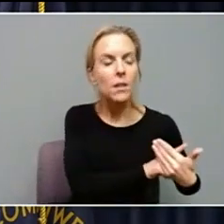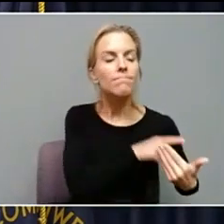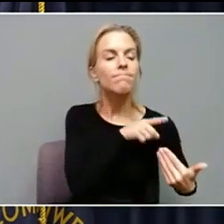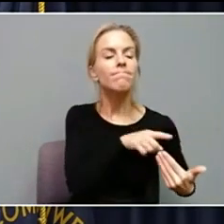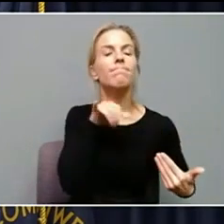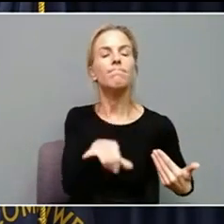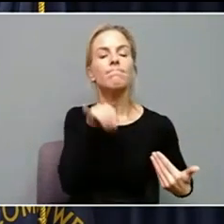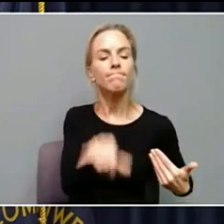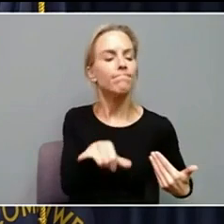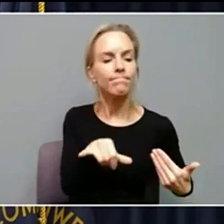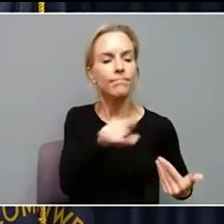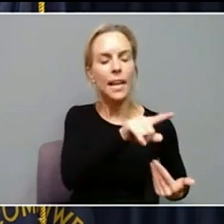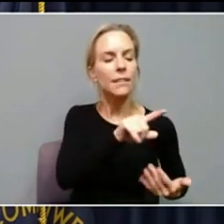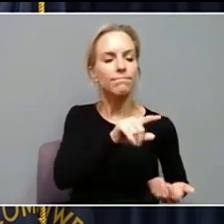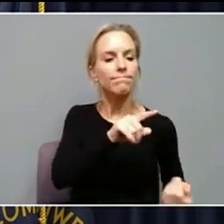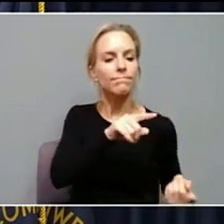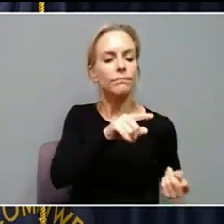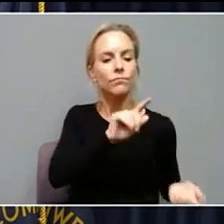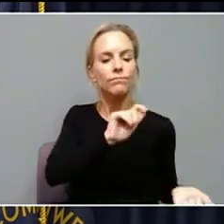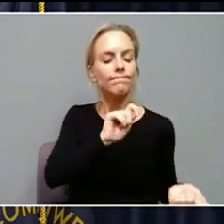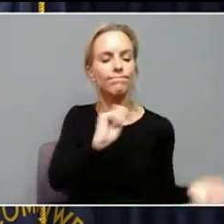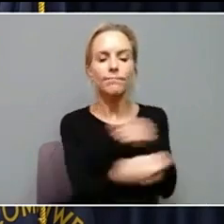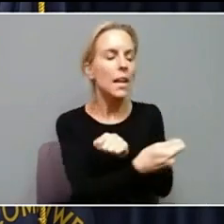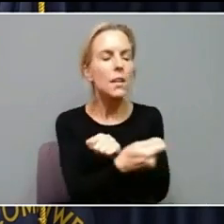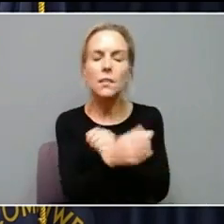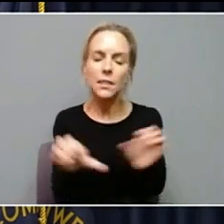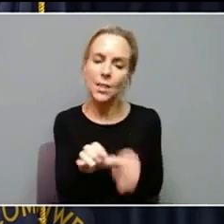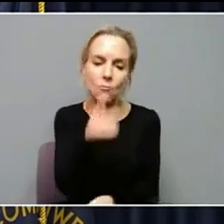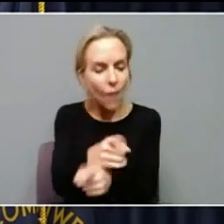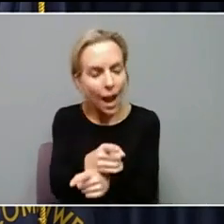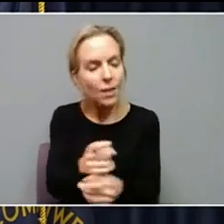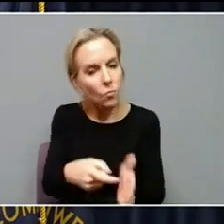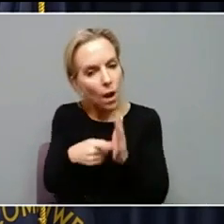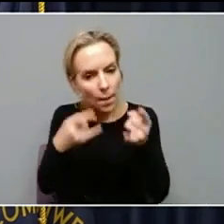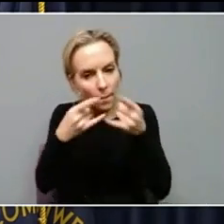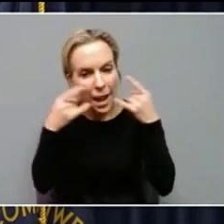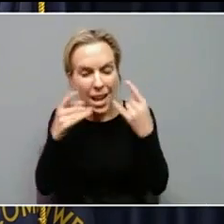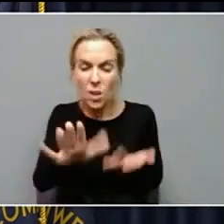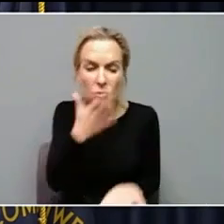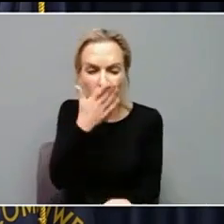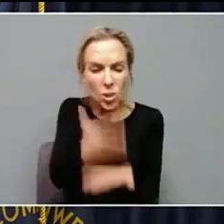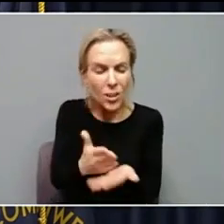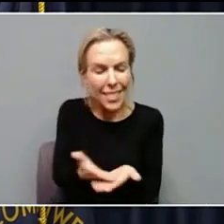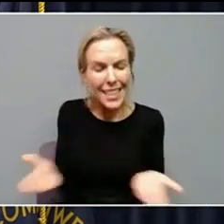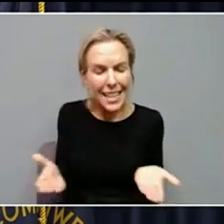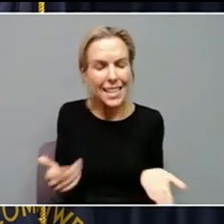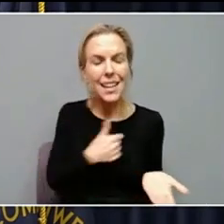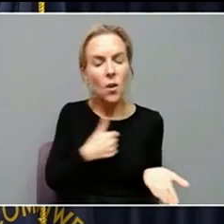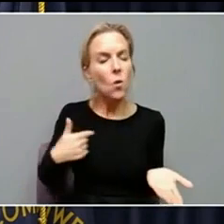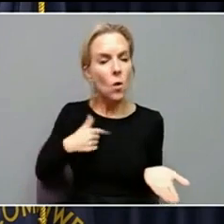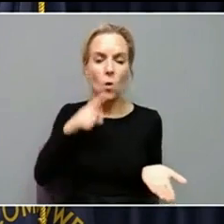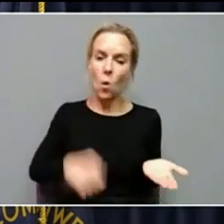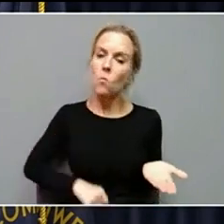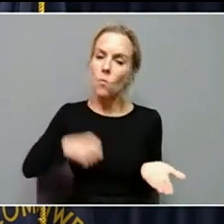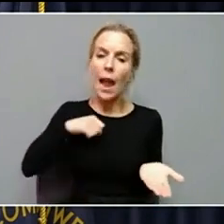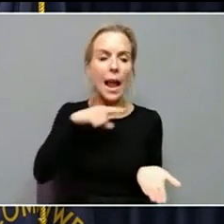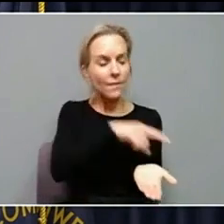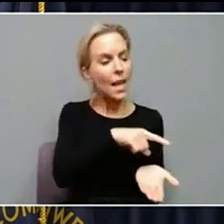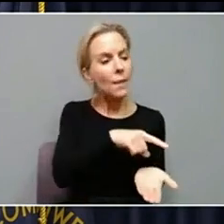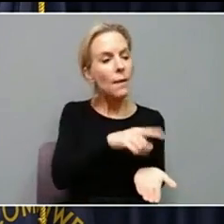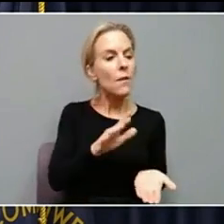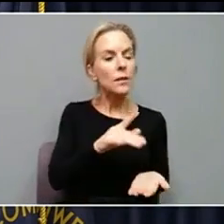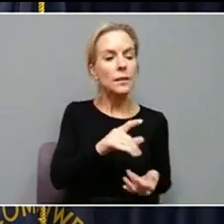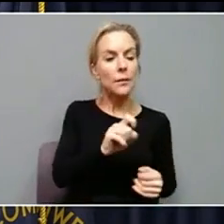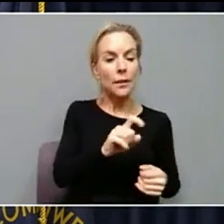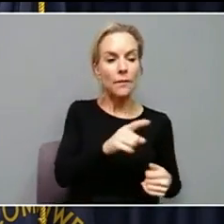right. And listen, it's a good thing. We're proud of them in making that decision. So they cut